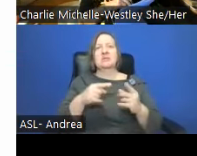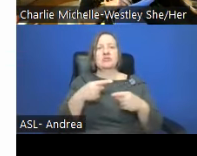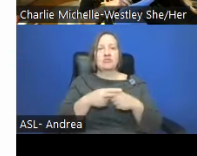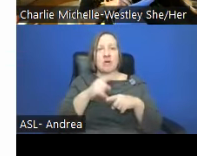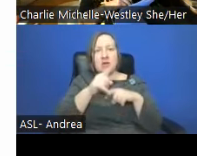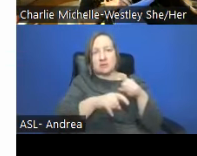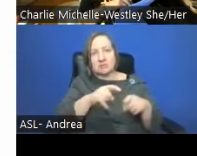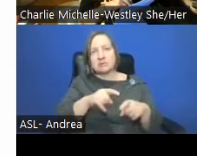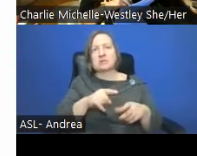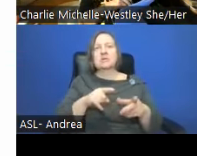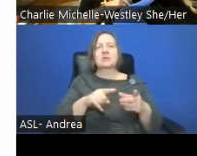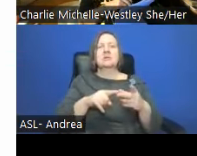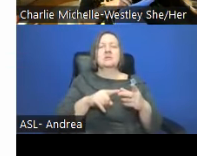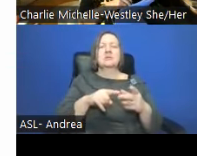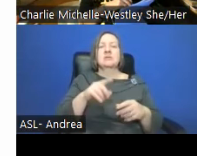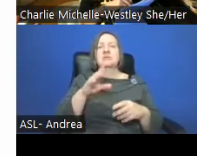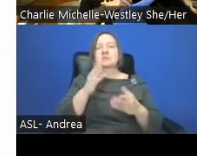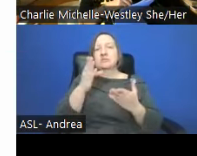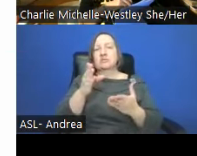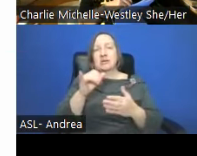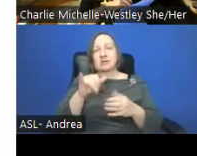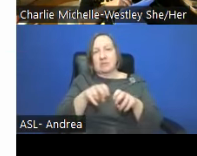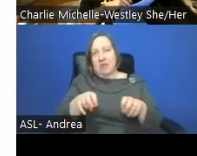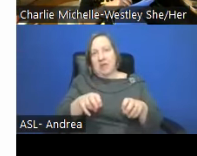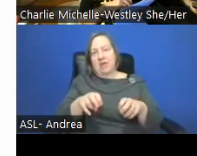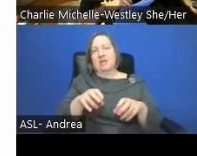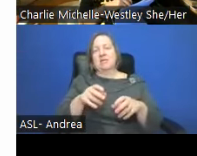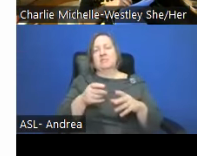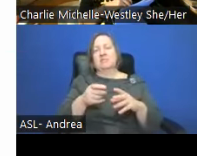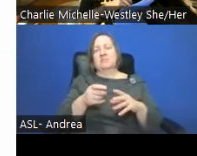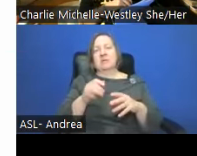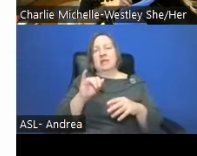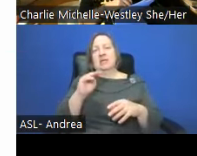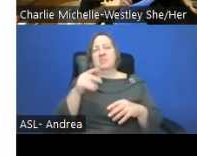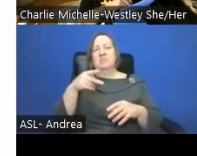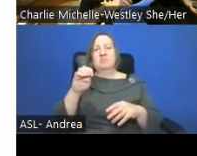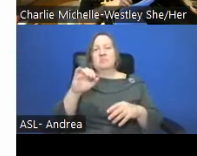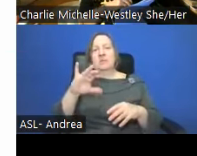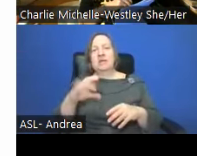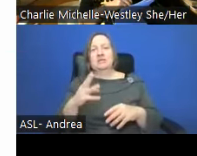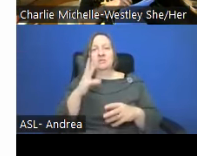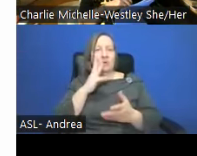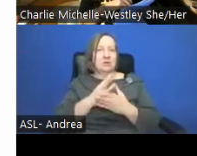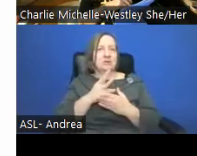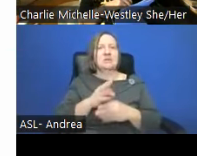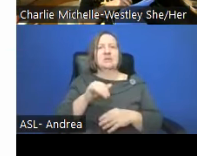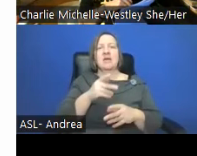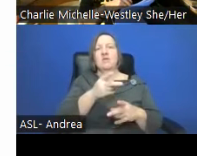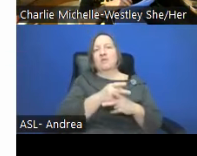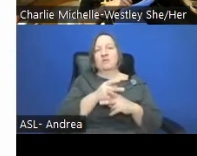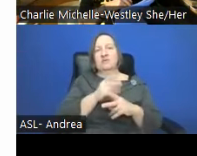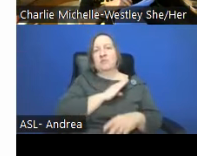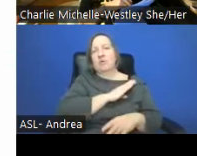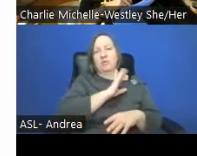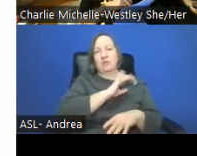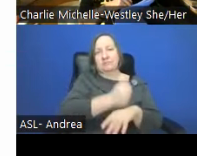call witnesses, introduce exhibits, cross-examine witnesses, and suggest that the panel impeach witnesses. The Oversight Board shall establish guidelines and methods for these